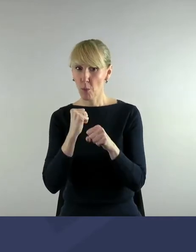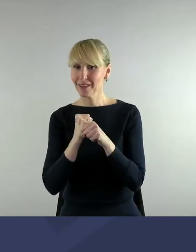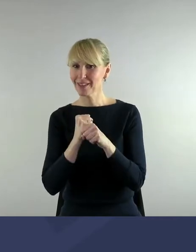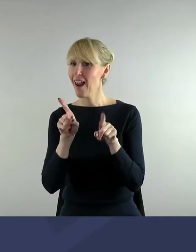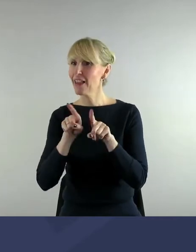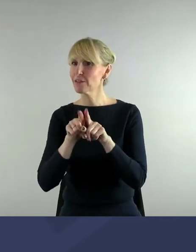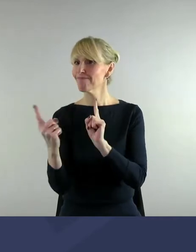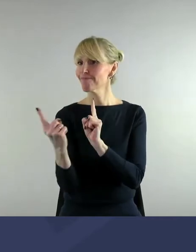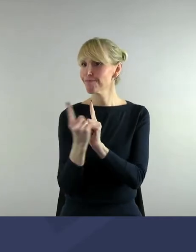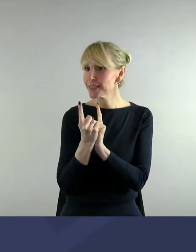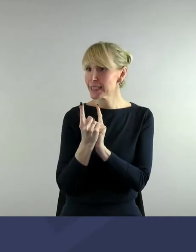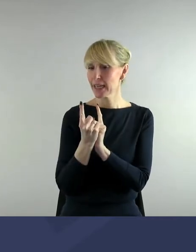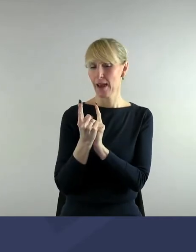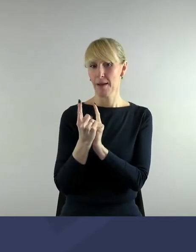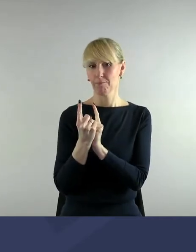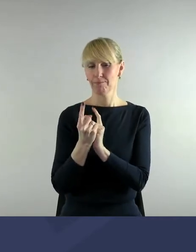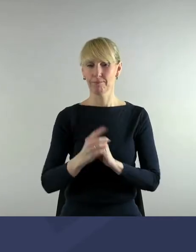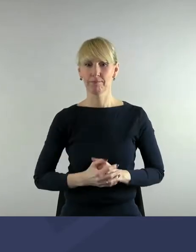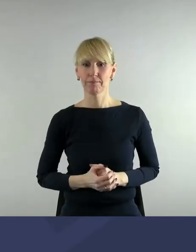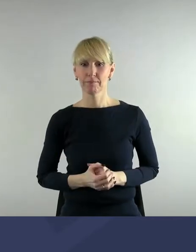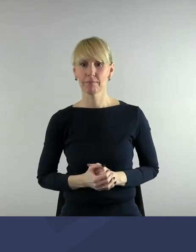seminar focuses on the last principle, cooperation.